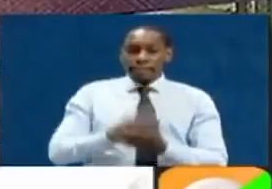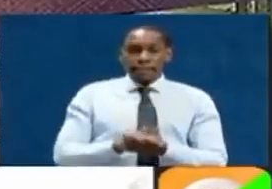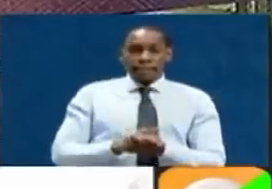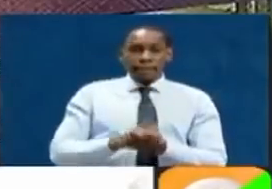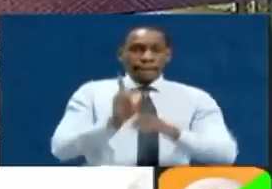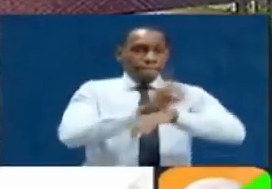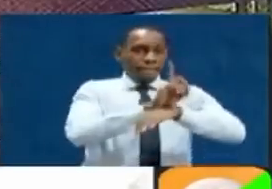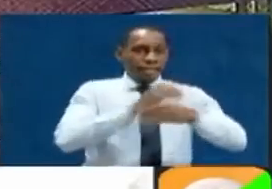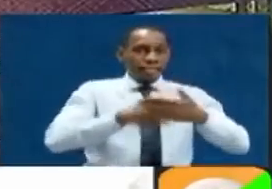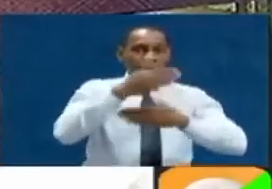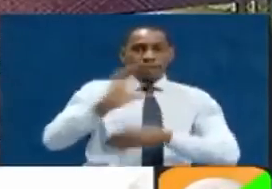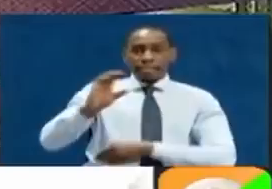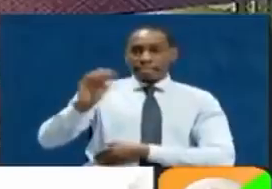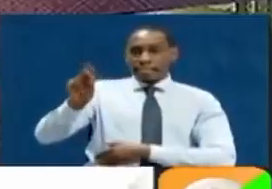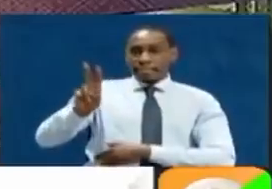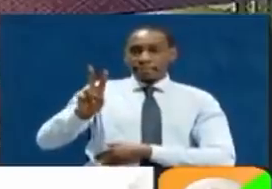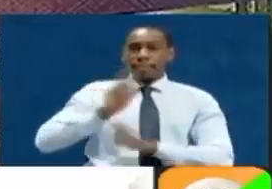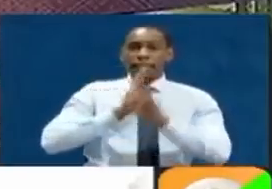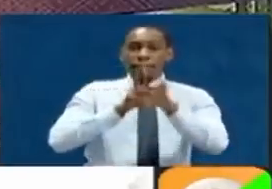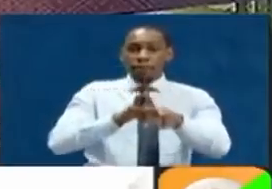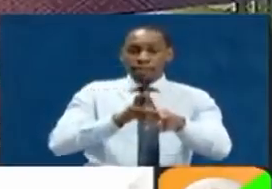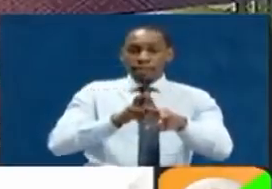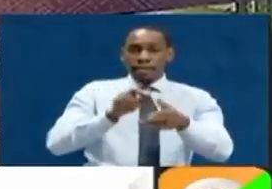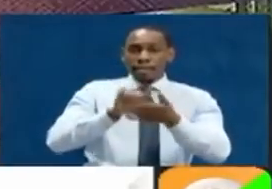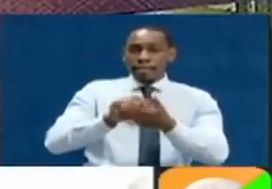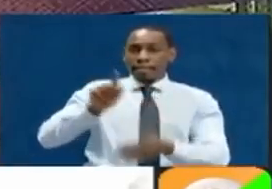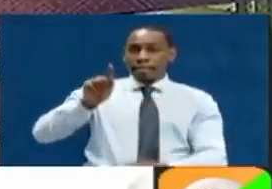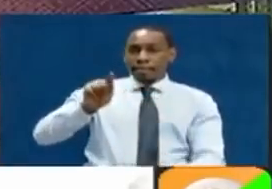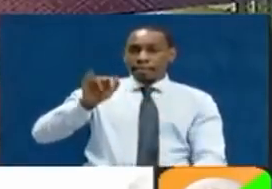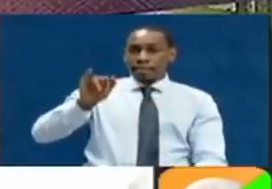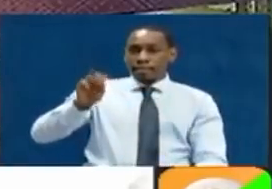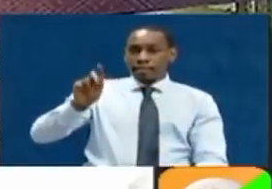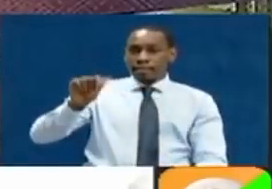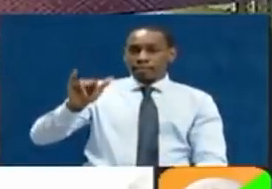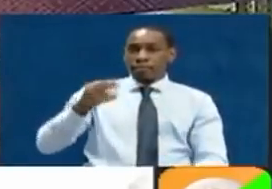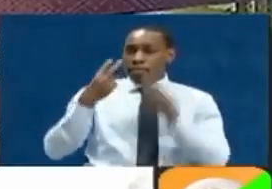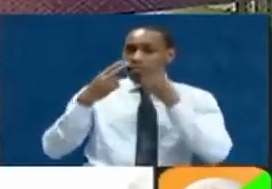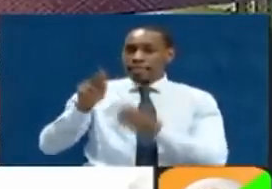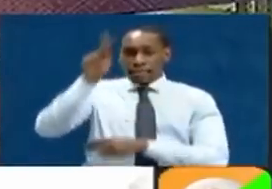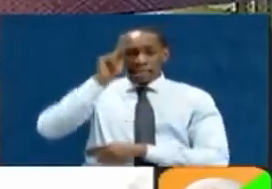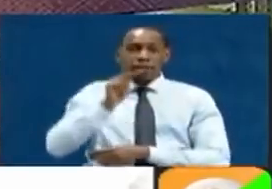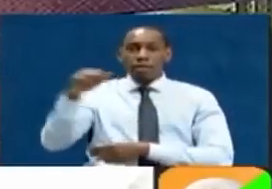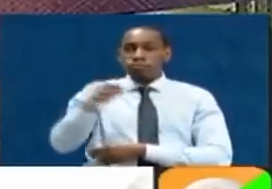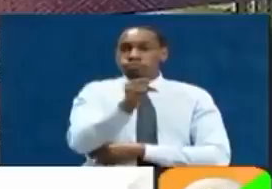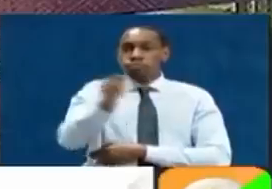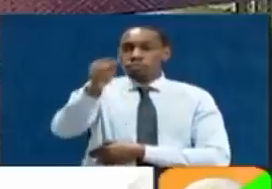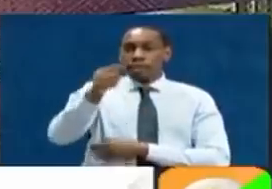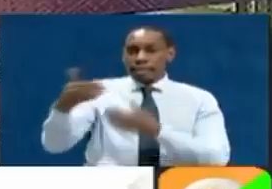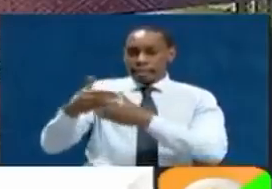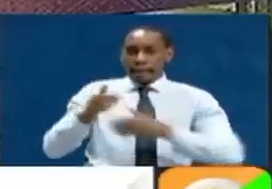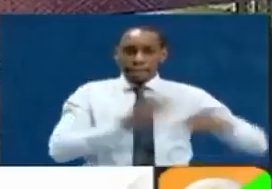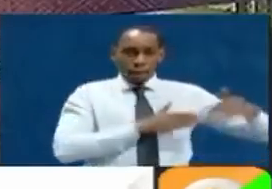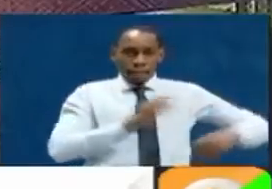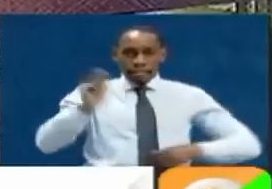this was minutes after a Citizen TV report. Thomas Kamuyu was sighted in Karen, roaming near the Bomas of